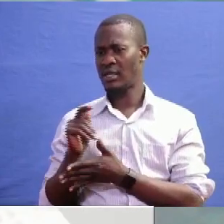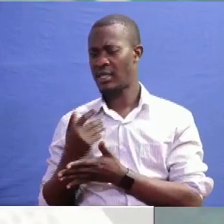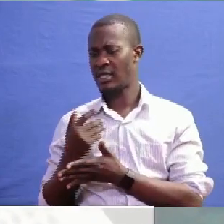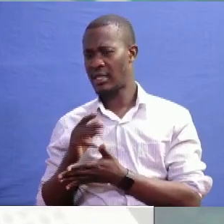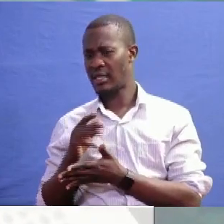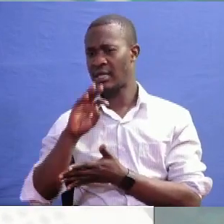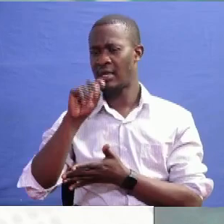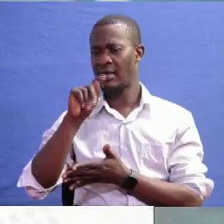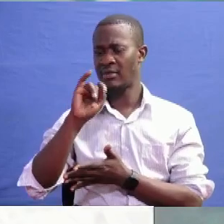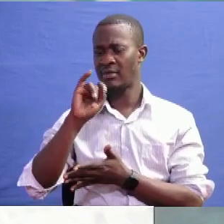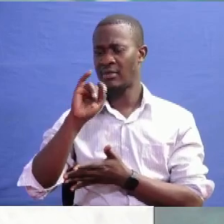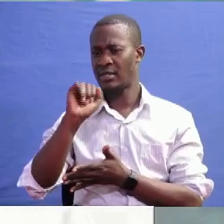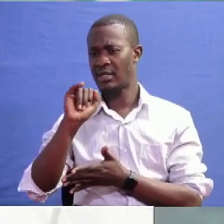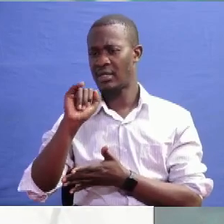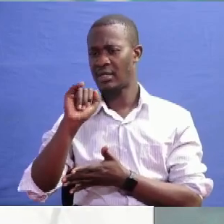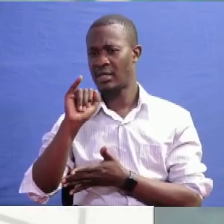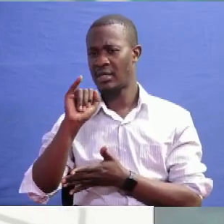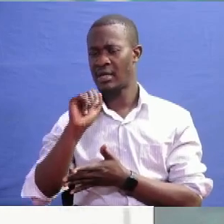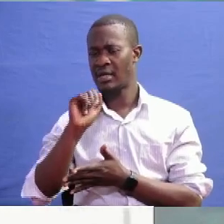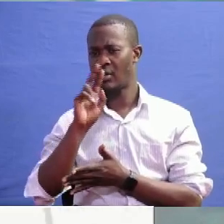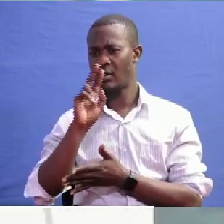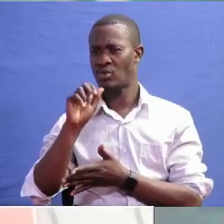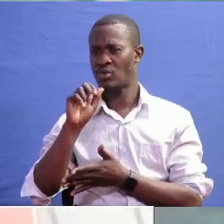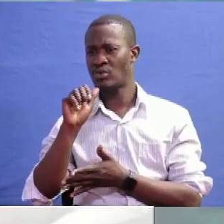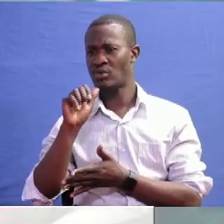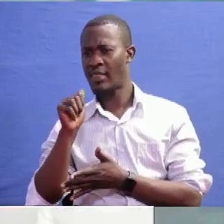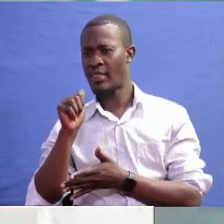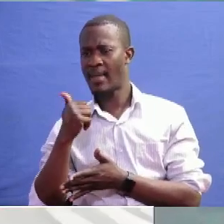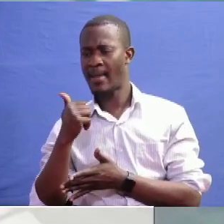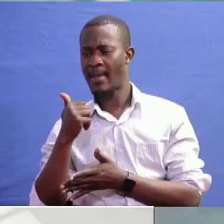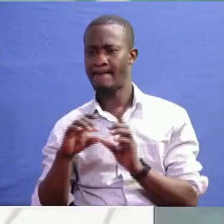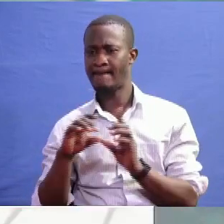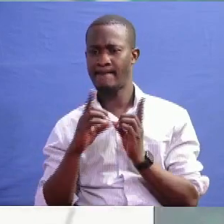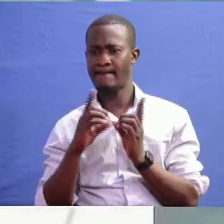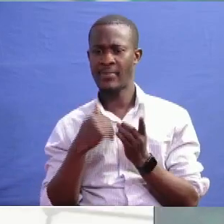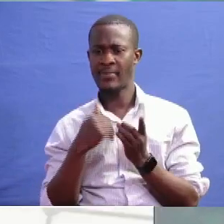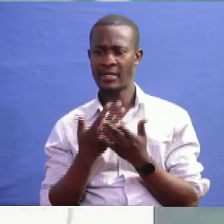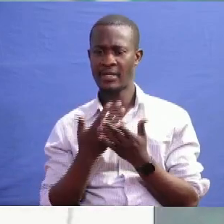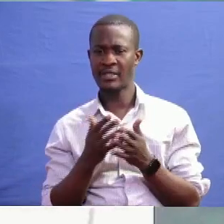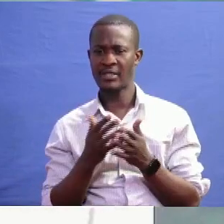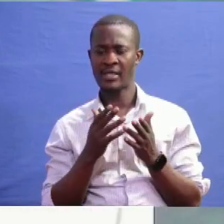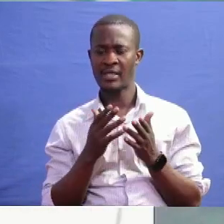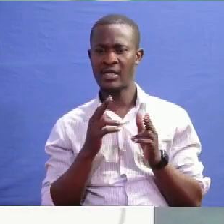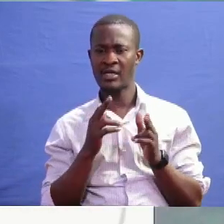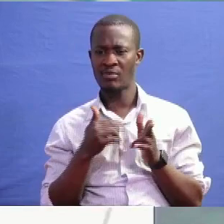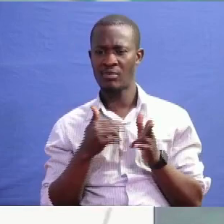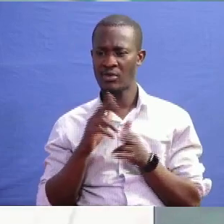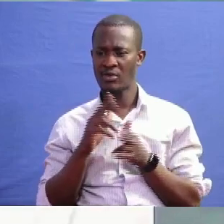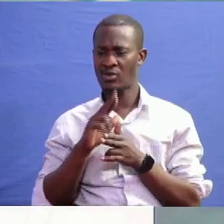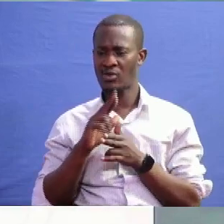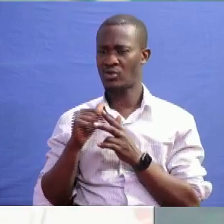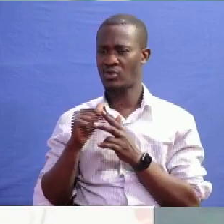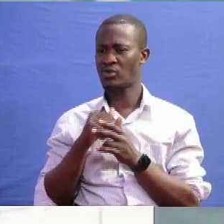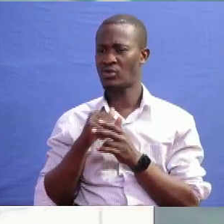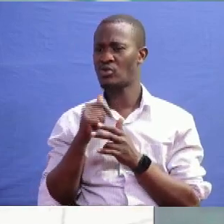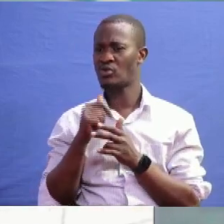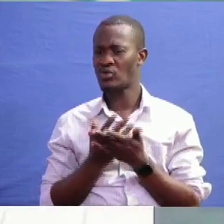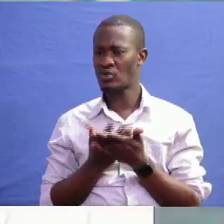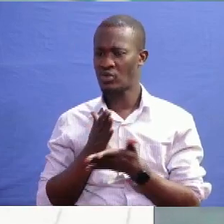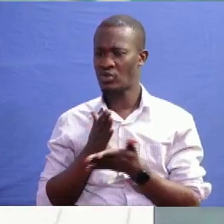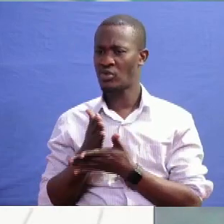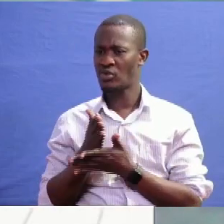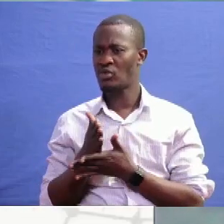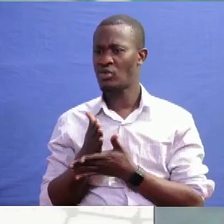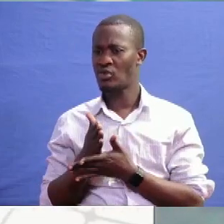MTIs, like you look at the MTI used by other departments, because it's a commonly used tool, they don't validate. They rely on